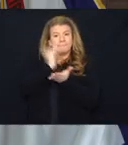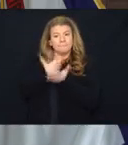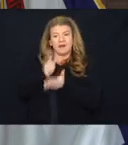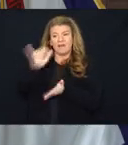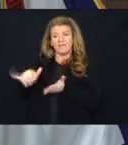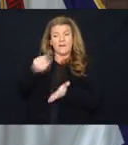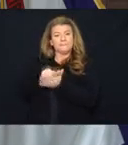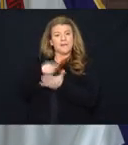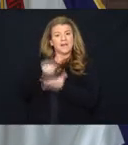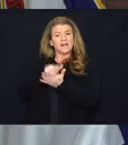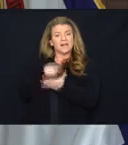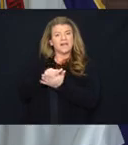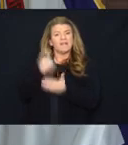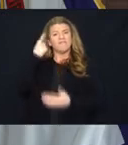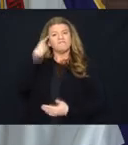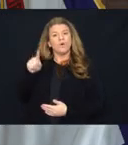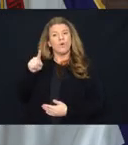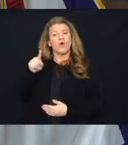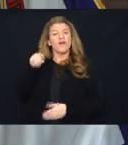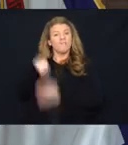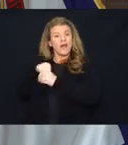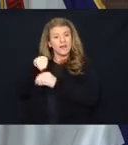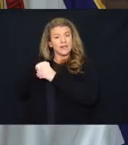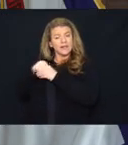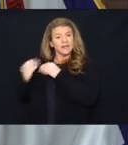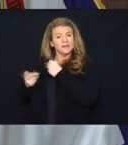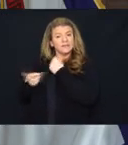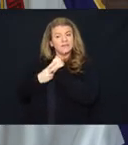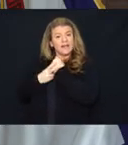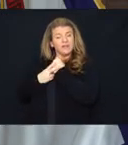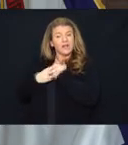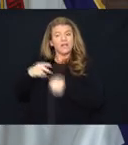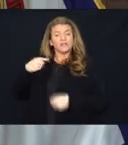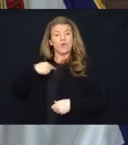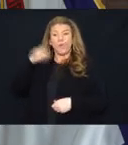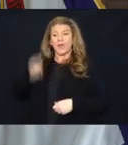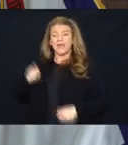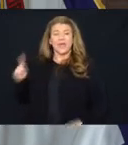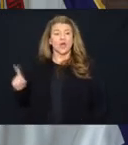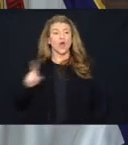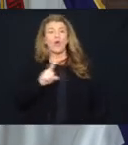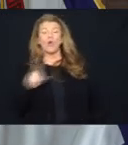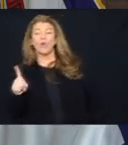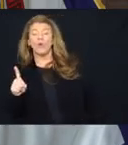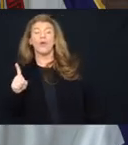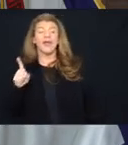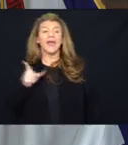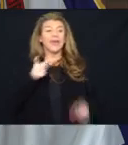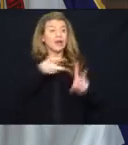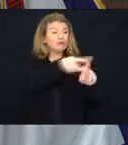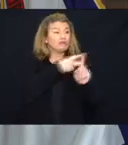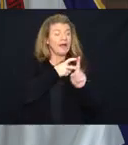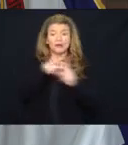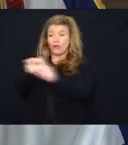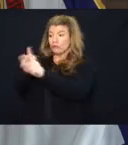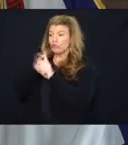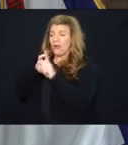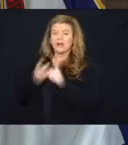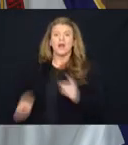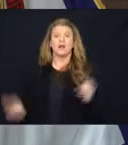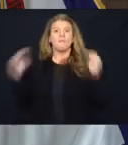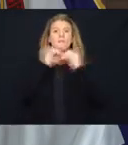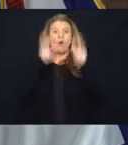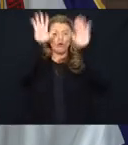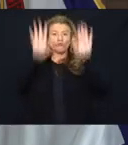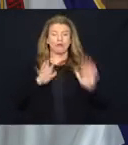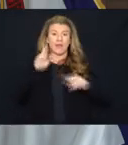monies into a fund to where we can go out and attract more and more and more great businesses to